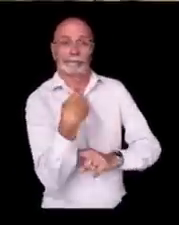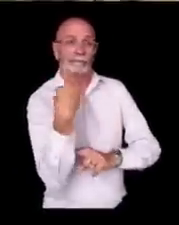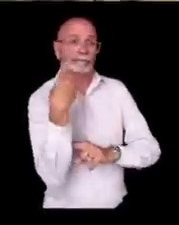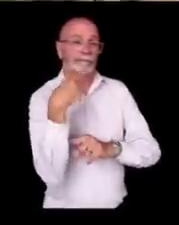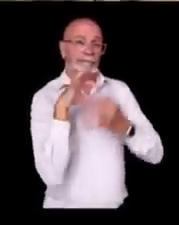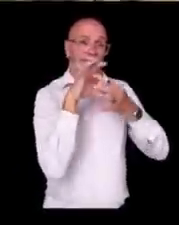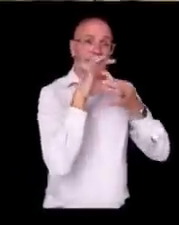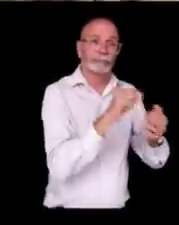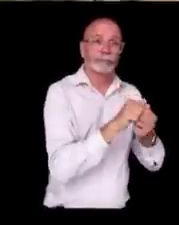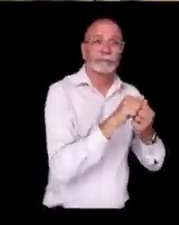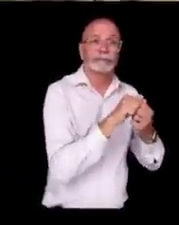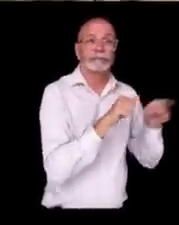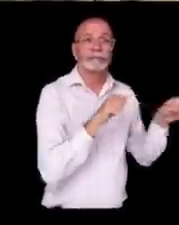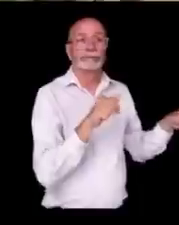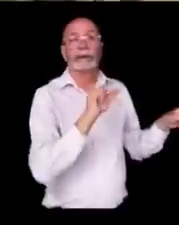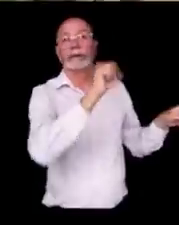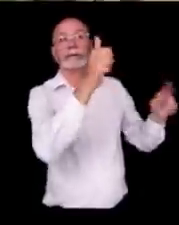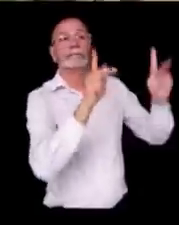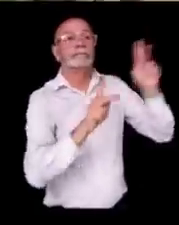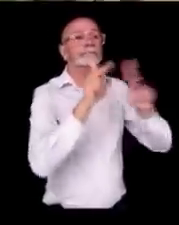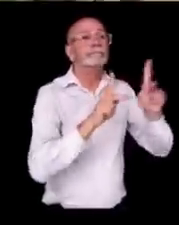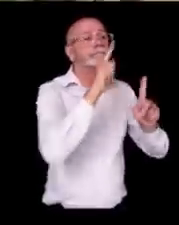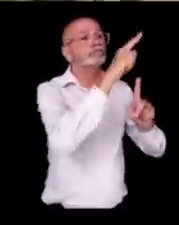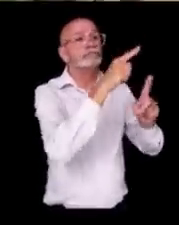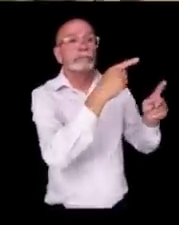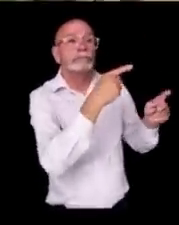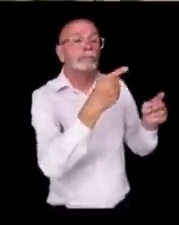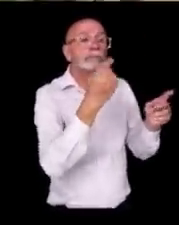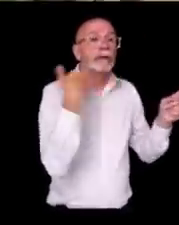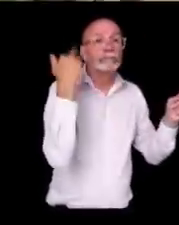motives of other people, and that's not mm-hmm. something I'm in a position to do.